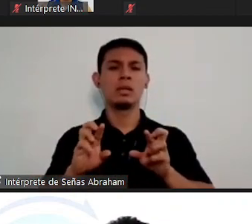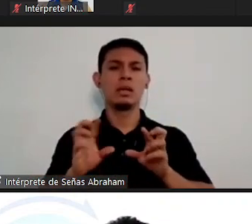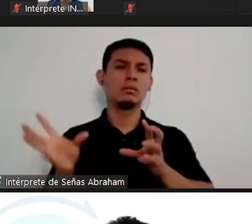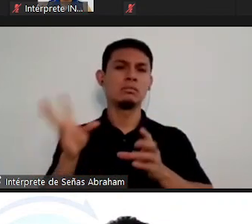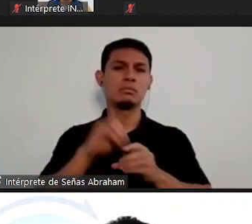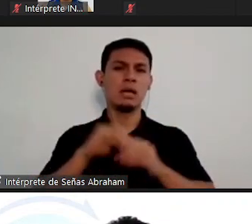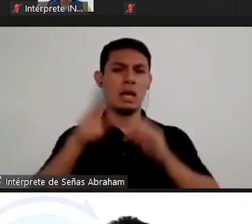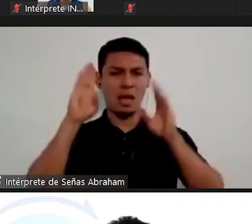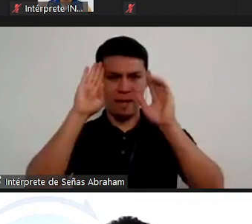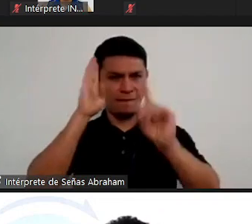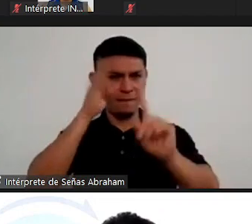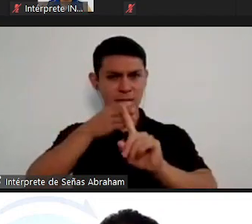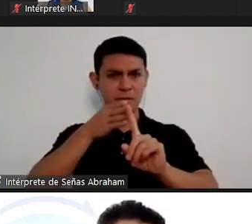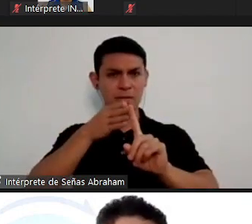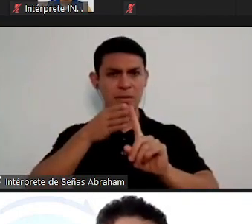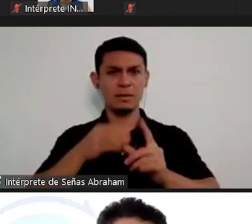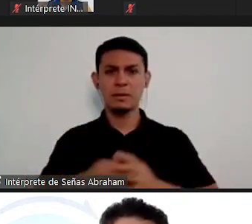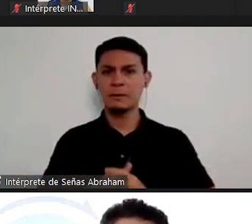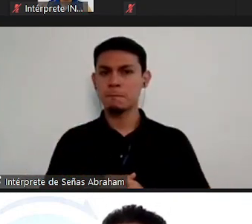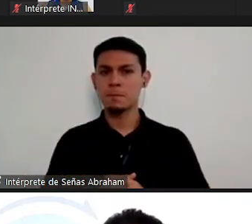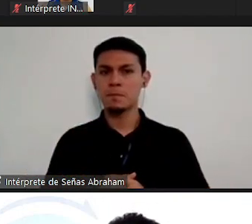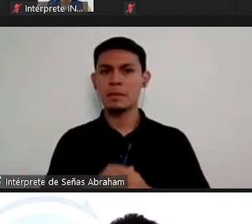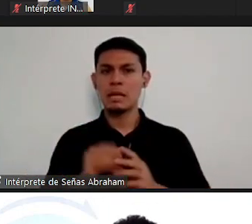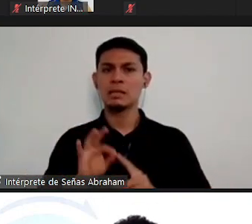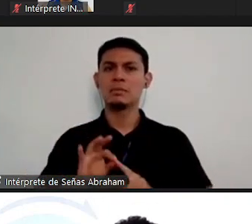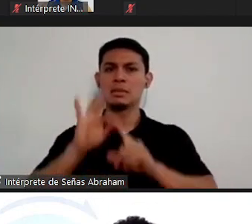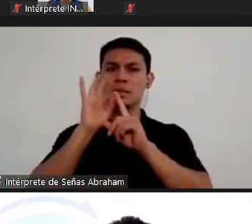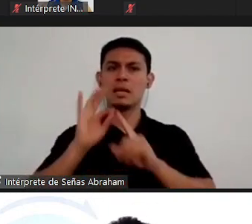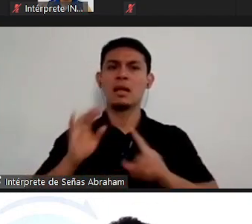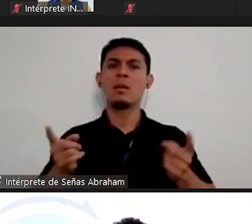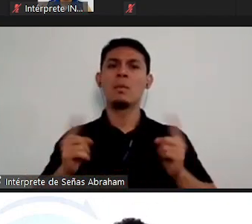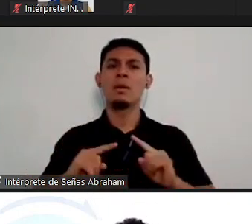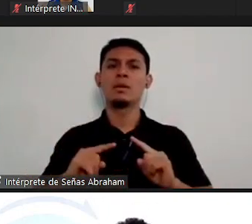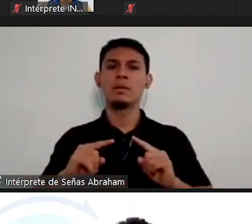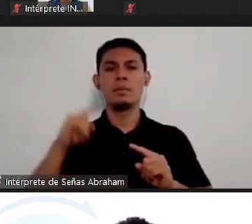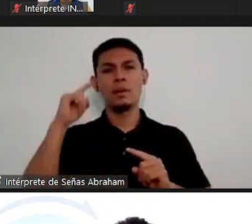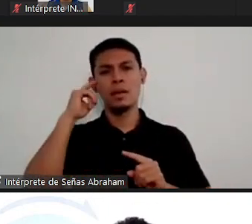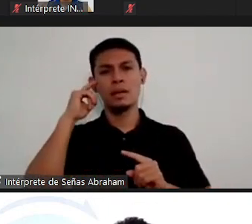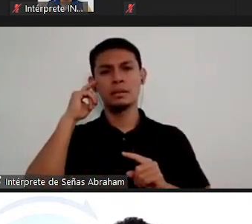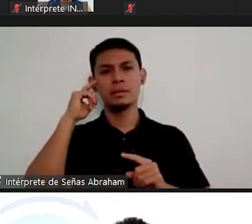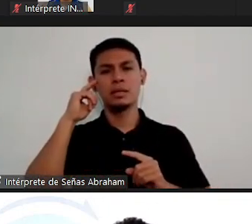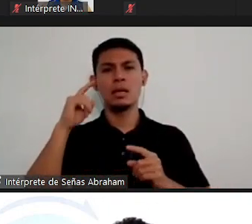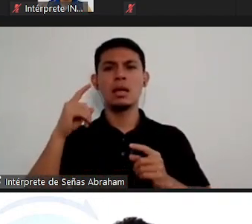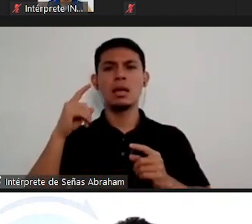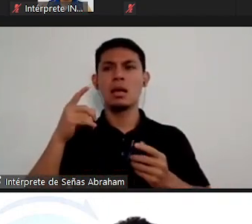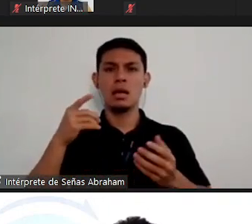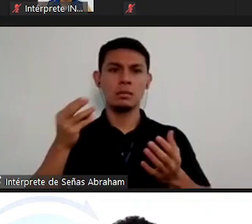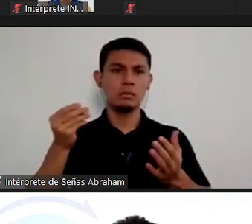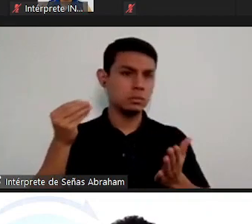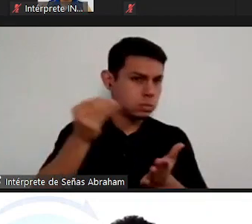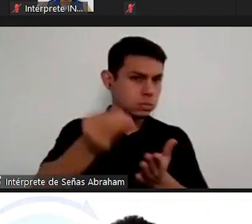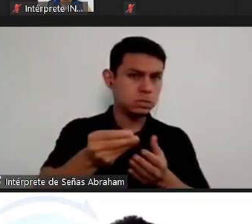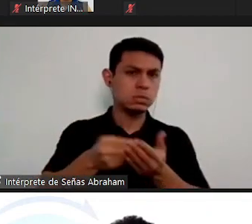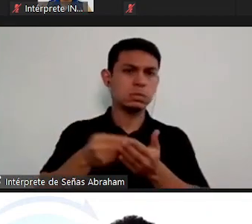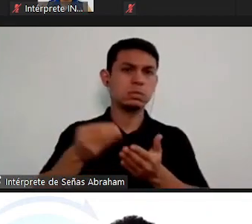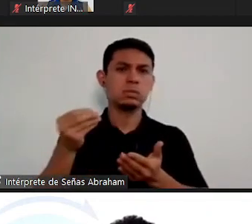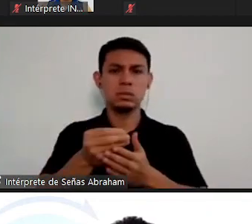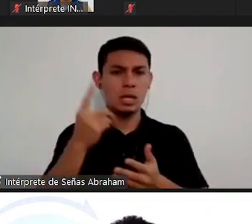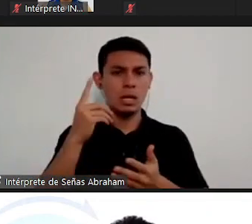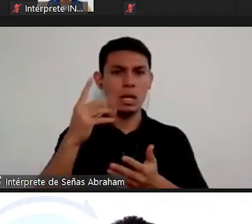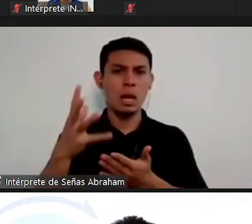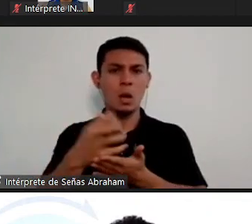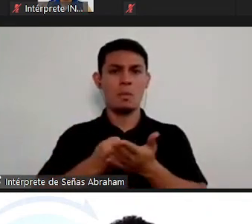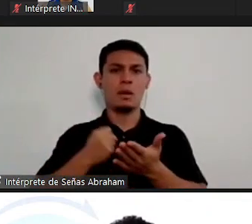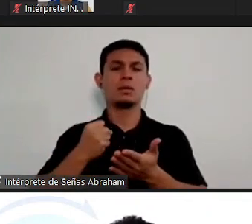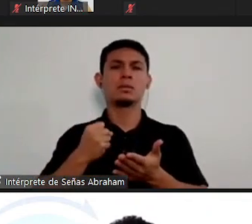but also the opportunity to incorporate this approach especially when you speak about